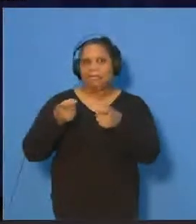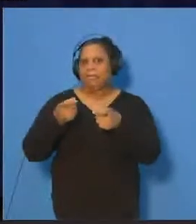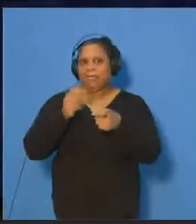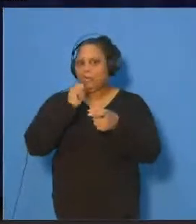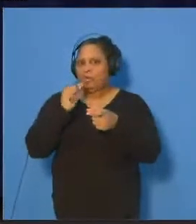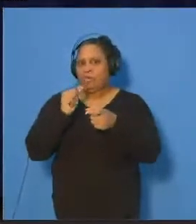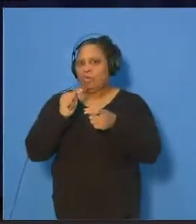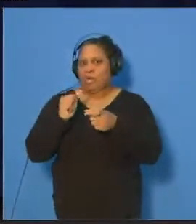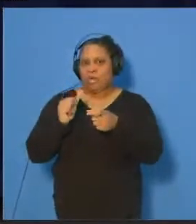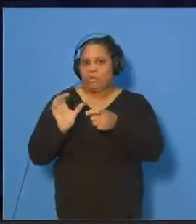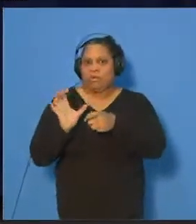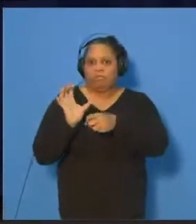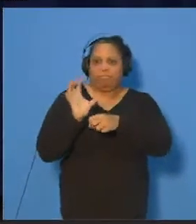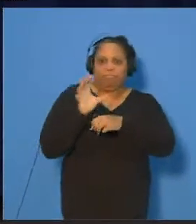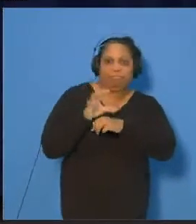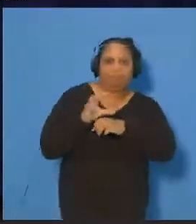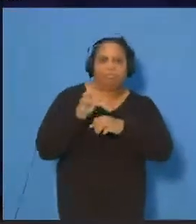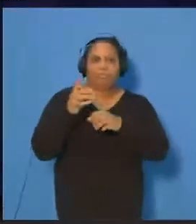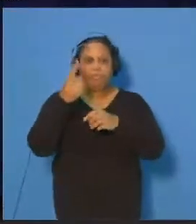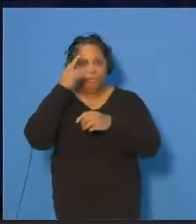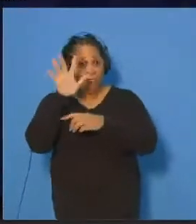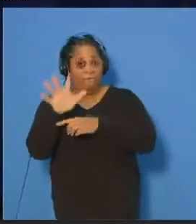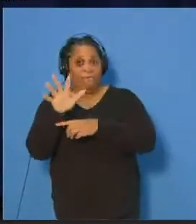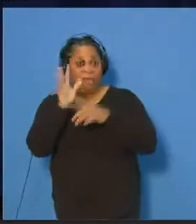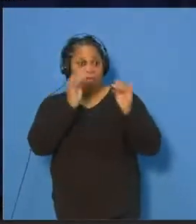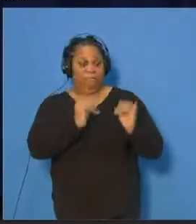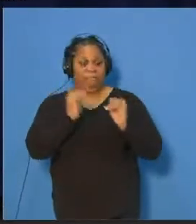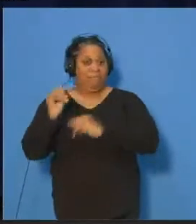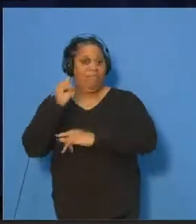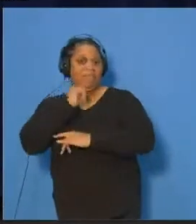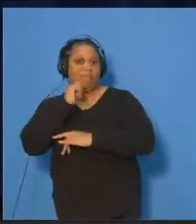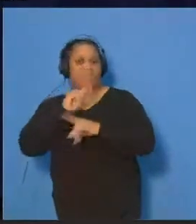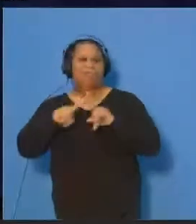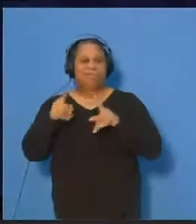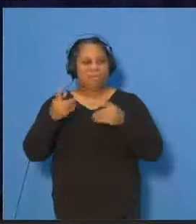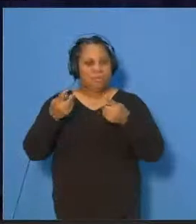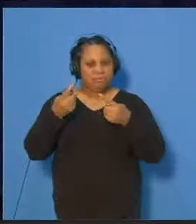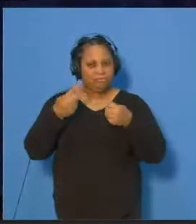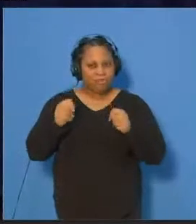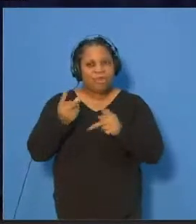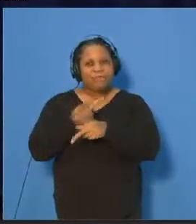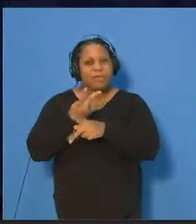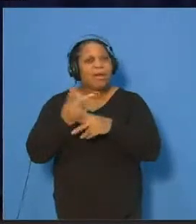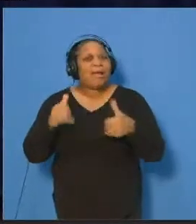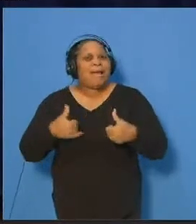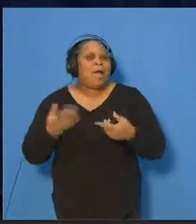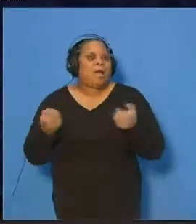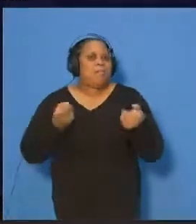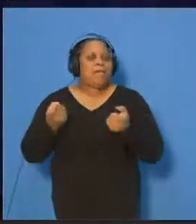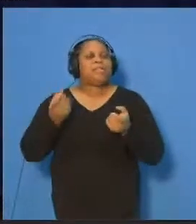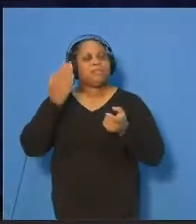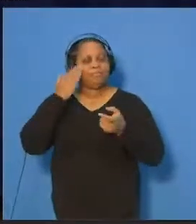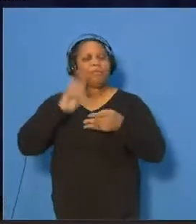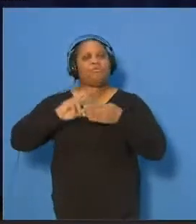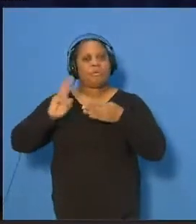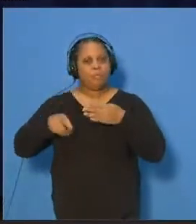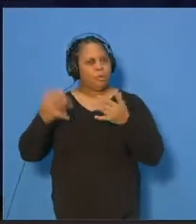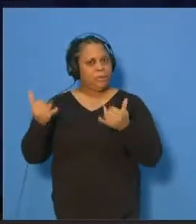push it all the way to 5, but we're going to discuss on how we're going to manage that. I do know that there was a report that came in